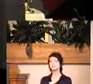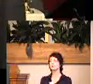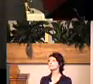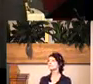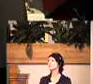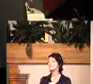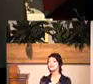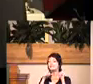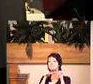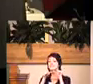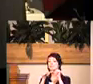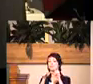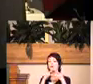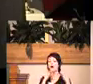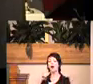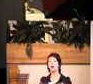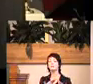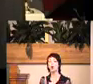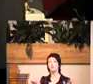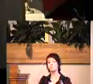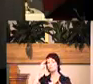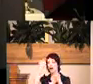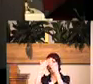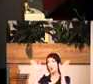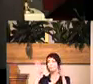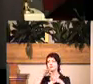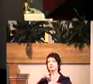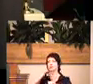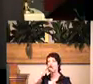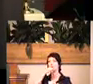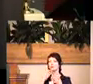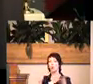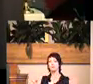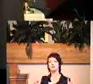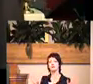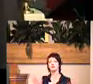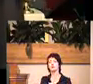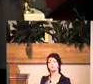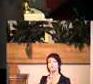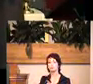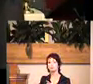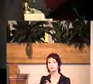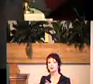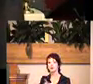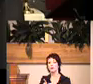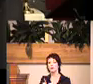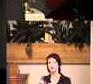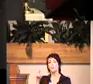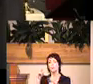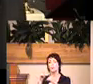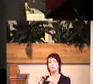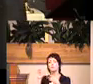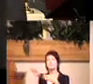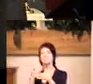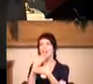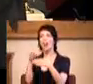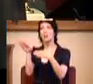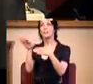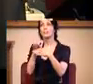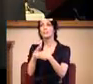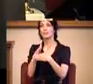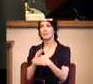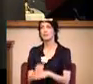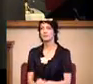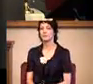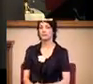Let's continue to open our hearts and our minds and our souls so that indeed may the word be shared,